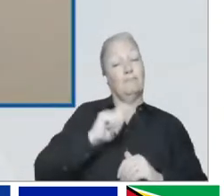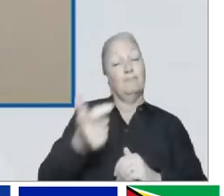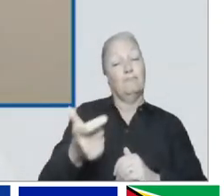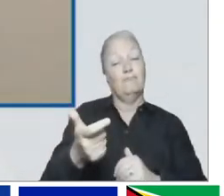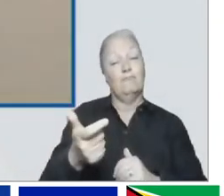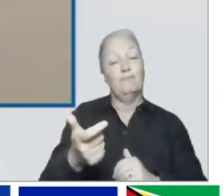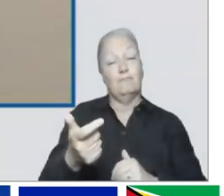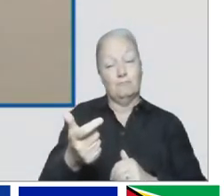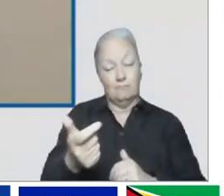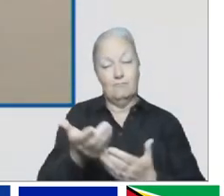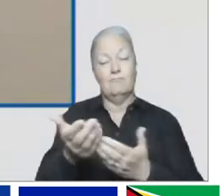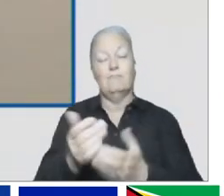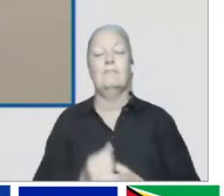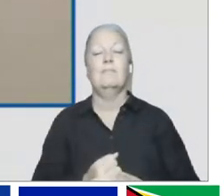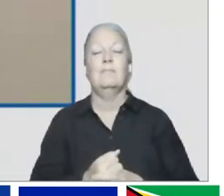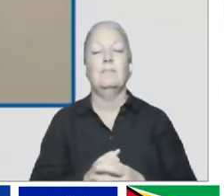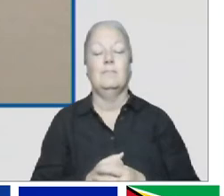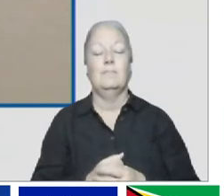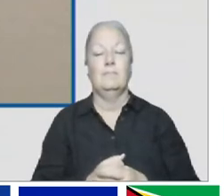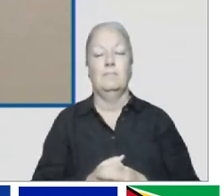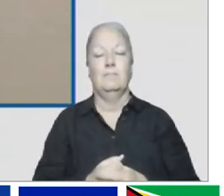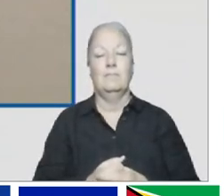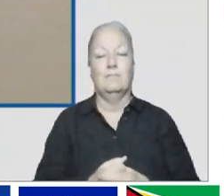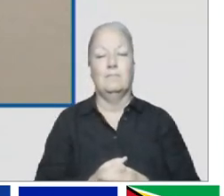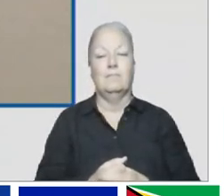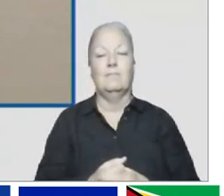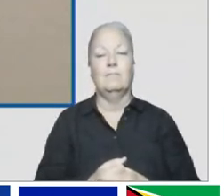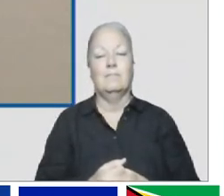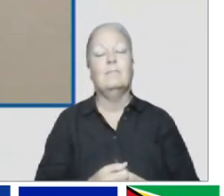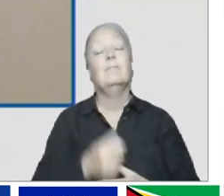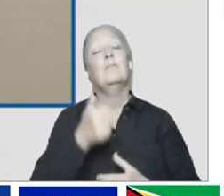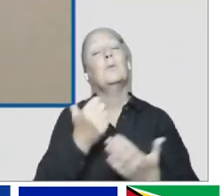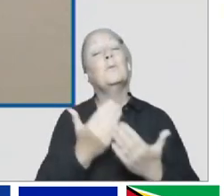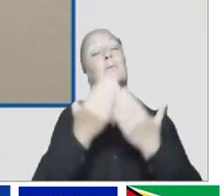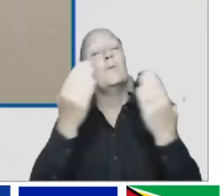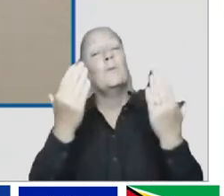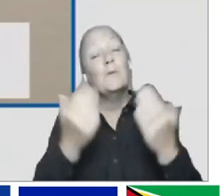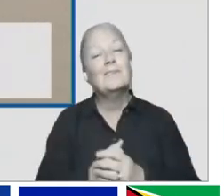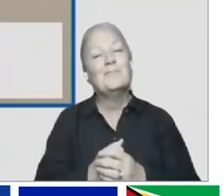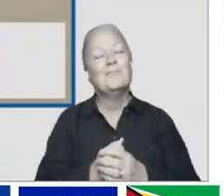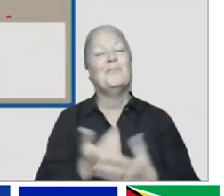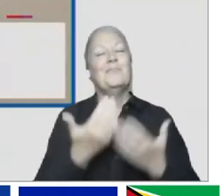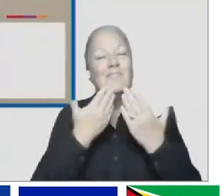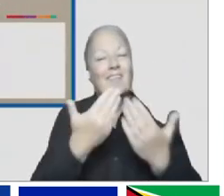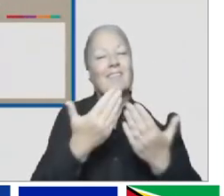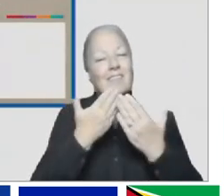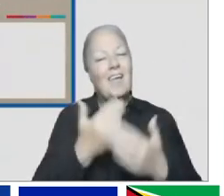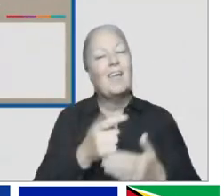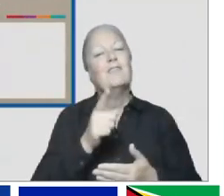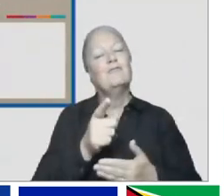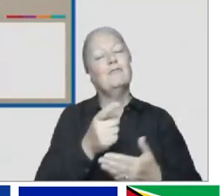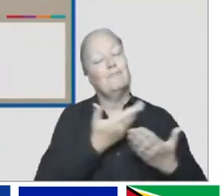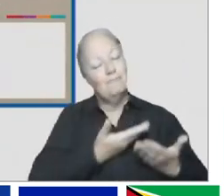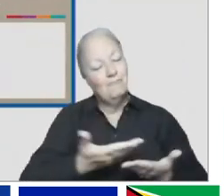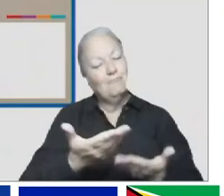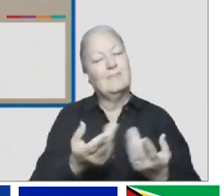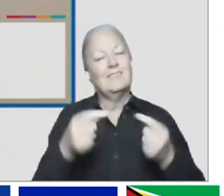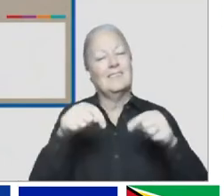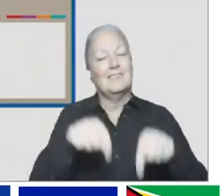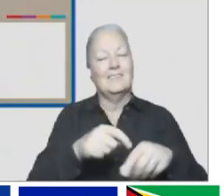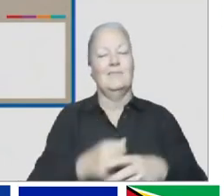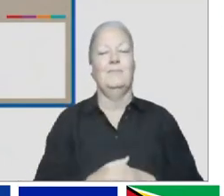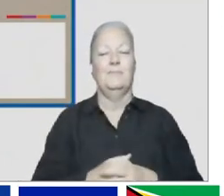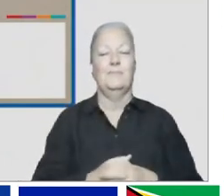Doctor. Good morning, everybody, and thank you very much for the warm introduction. And I would like to start